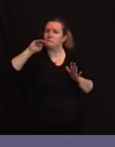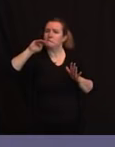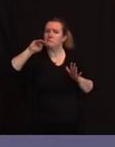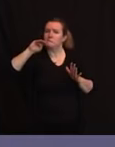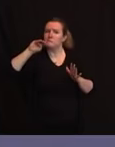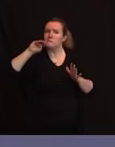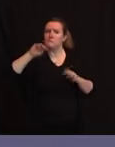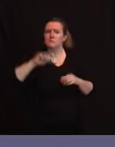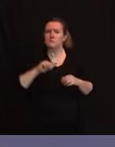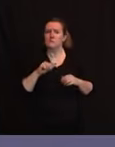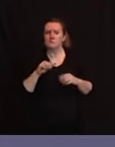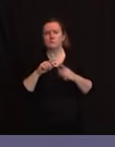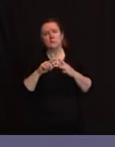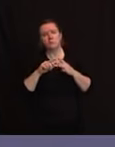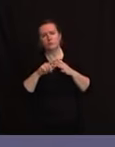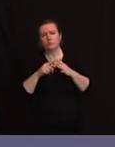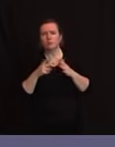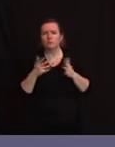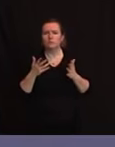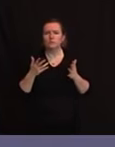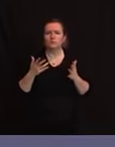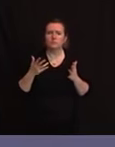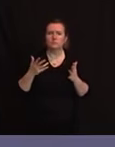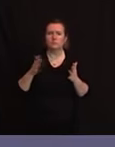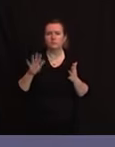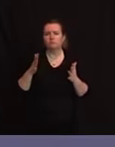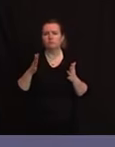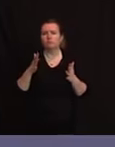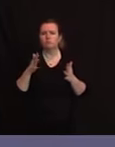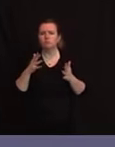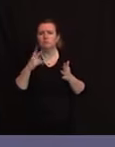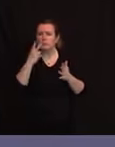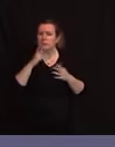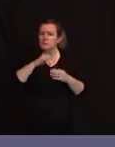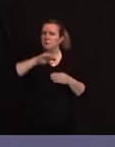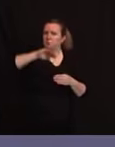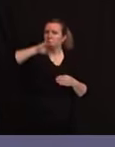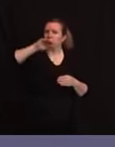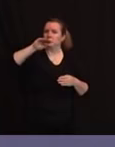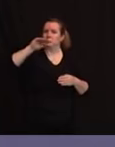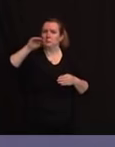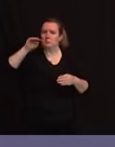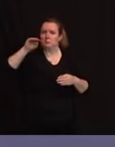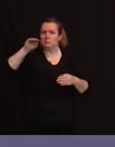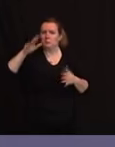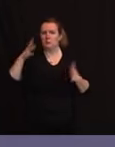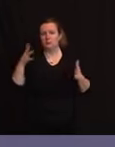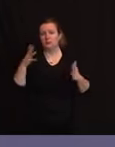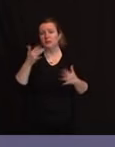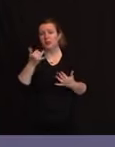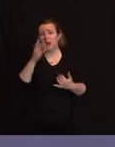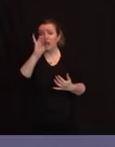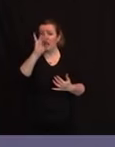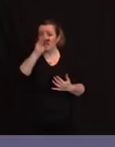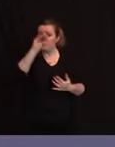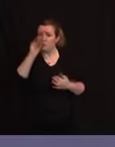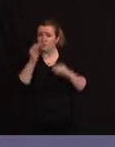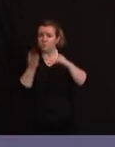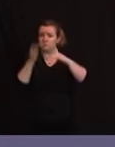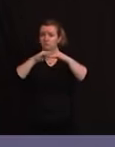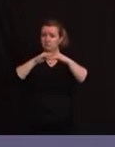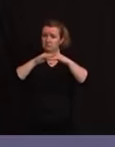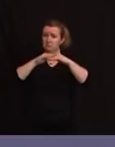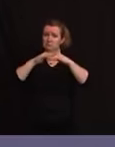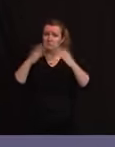has begun to look like the early stages of flattening. Today was an 8% increase over yesterday. Yesterday was